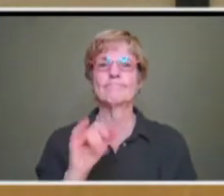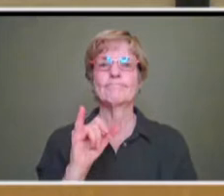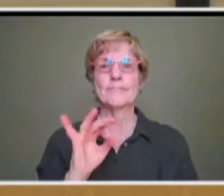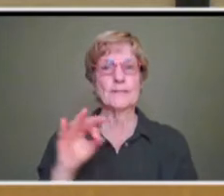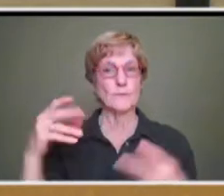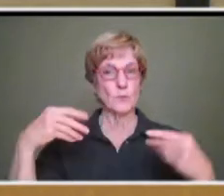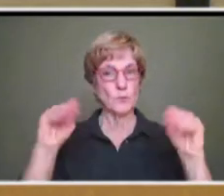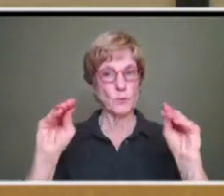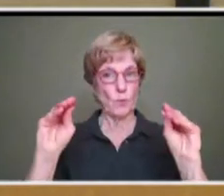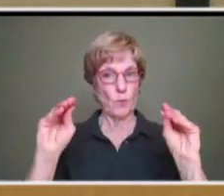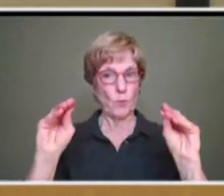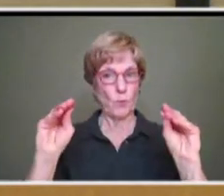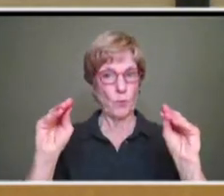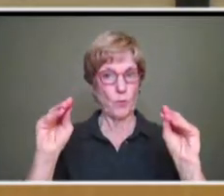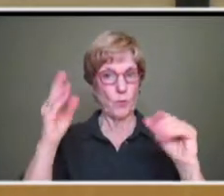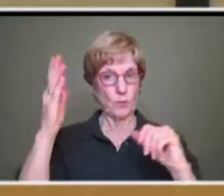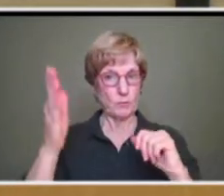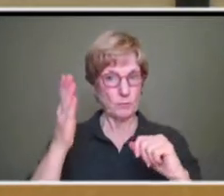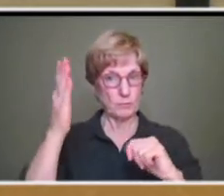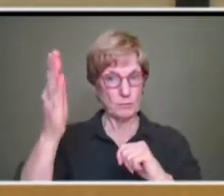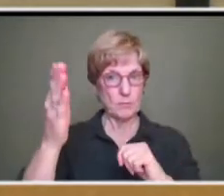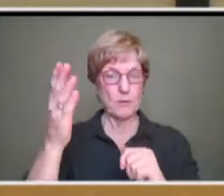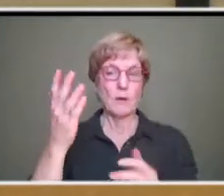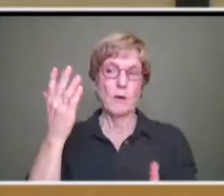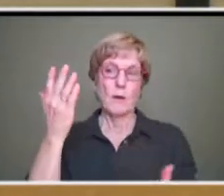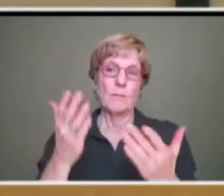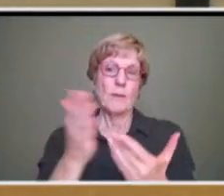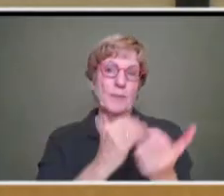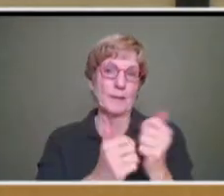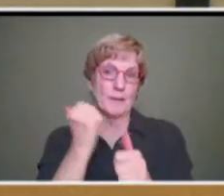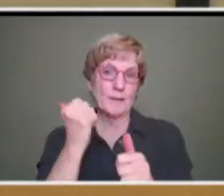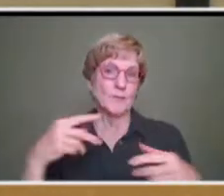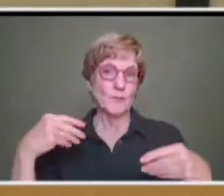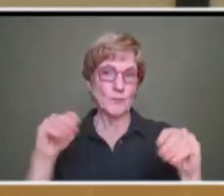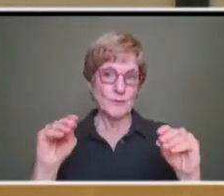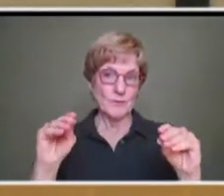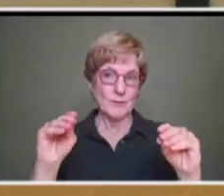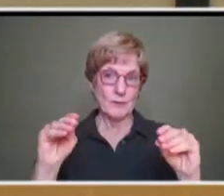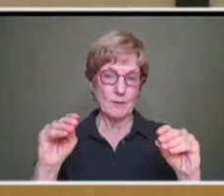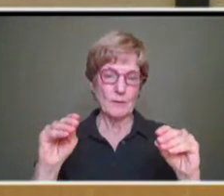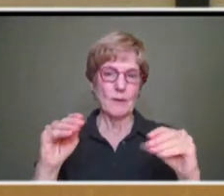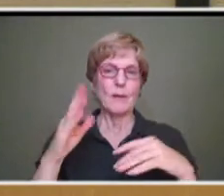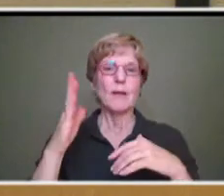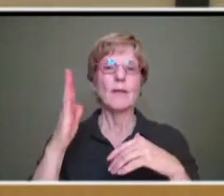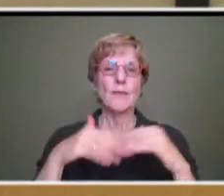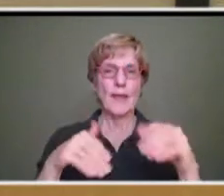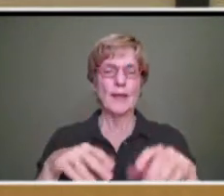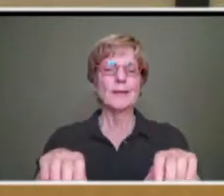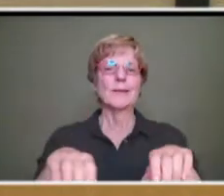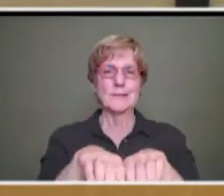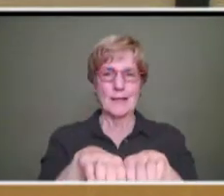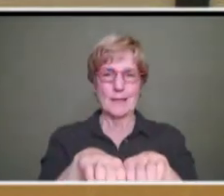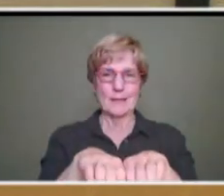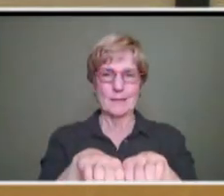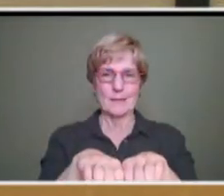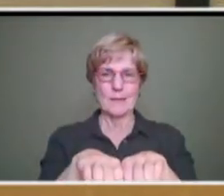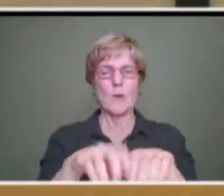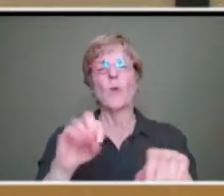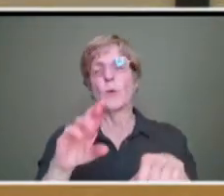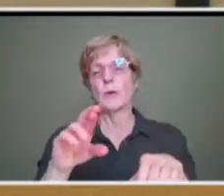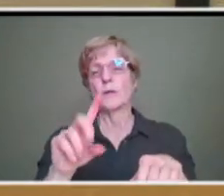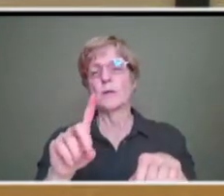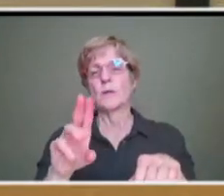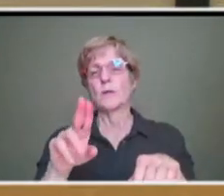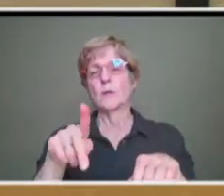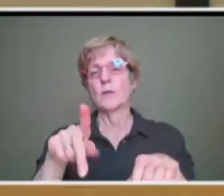sold it would be maybe easier sale than the attack attached or the duplexes